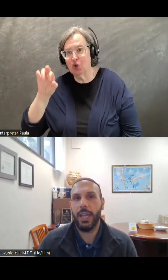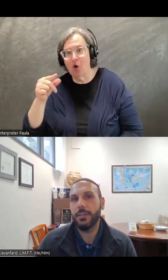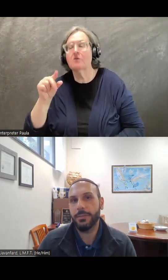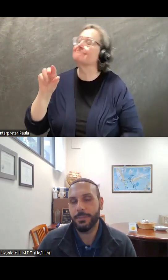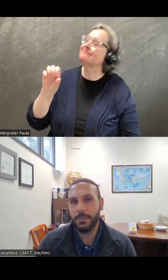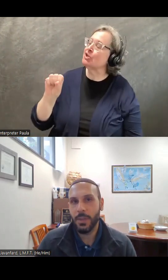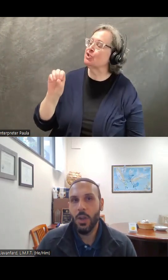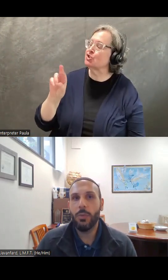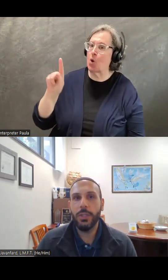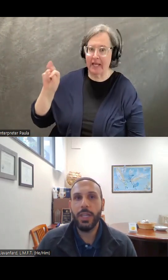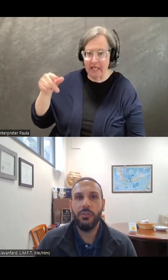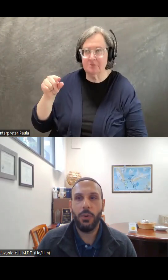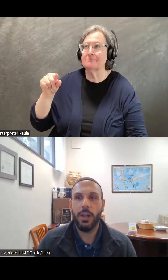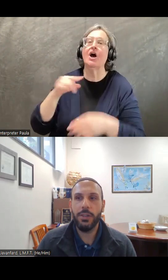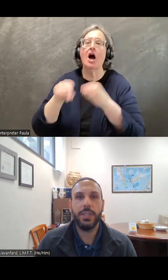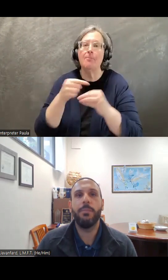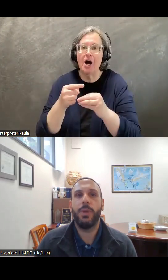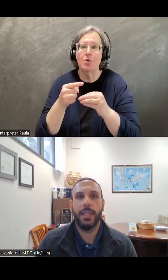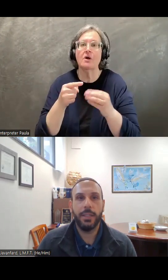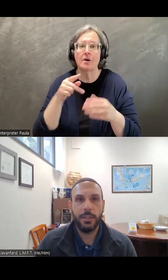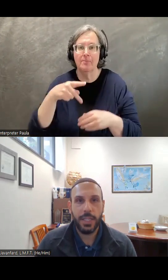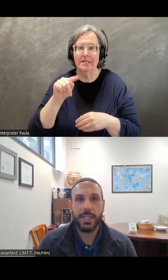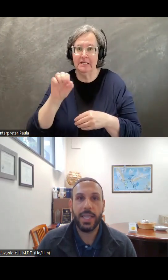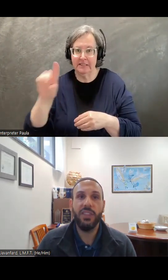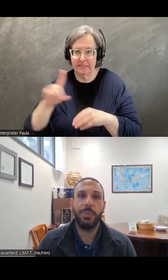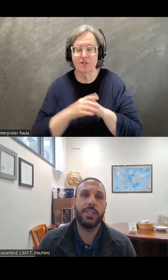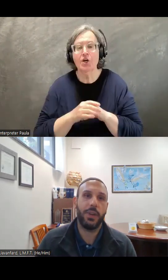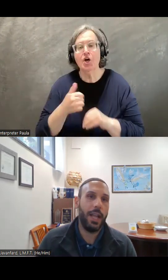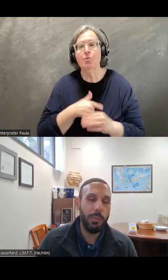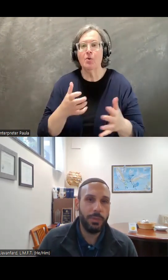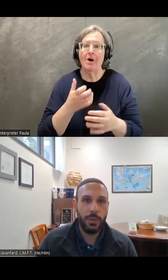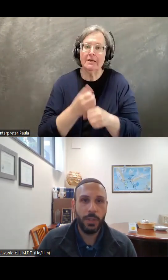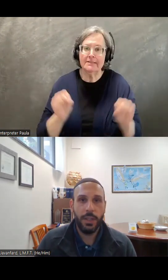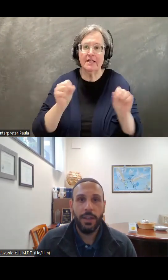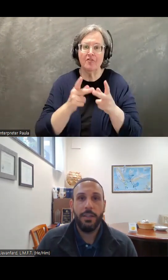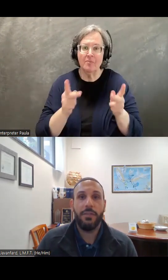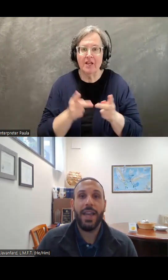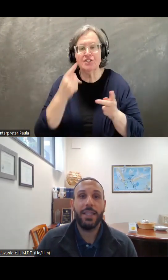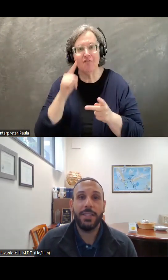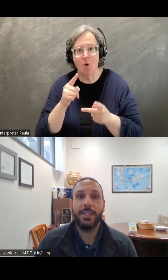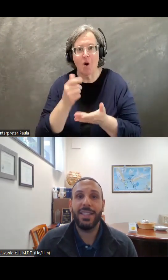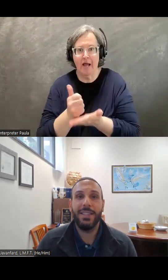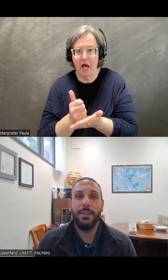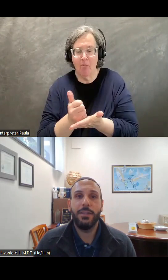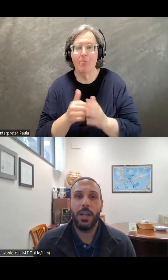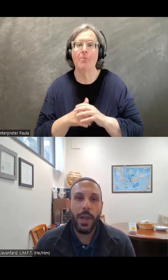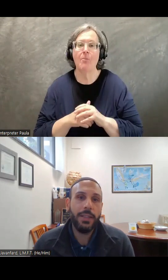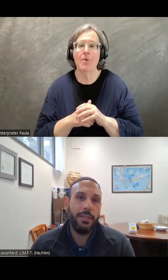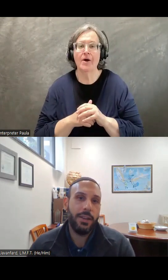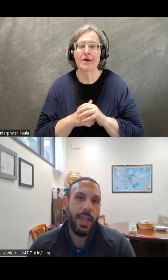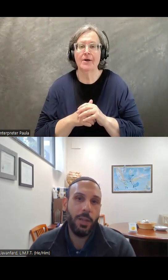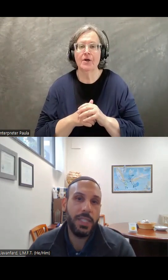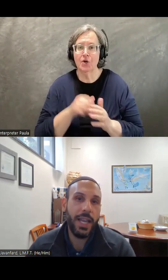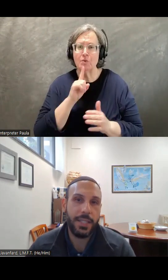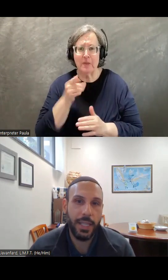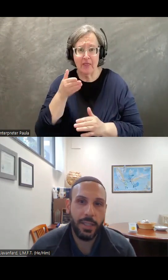residential care. What we're looking for under this umbrella is a safe place for help that is directly